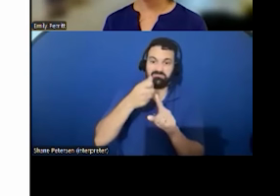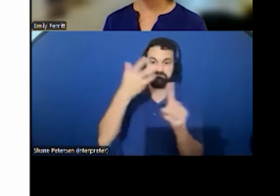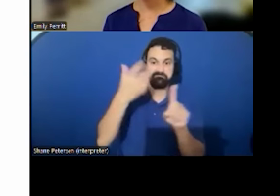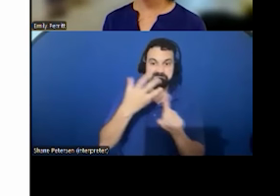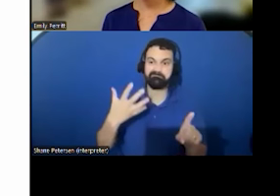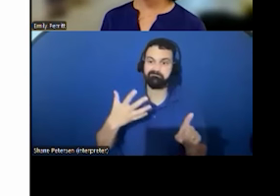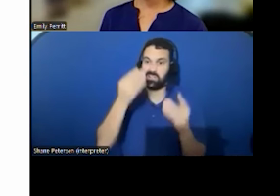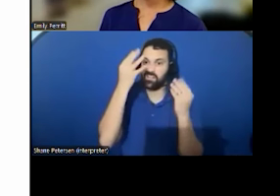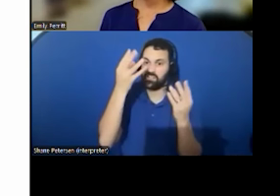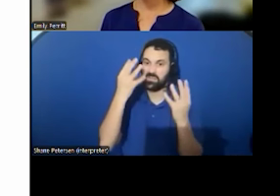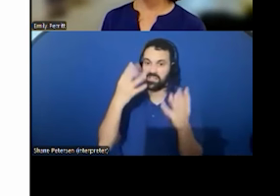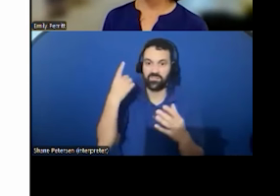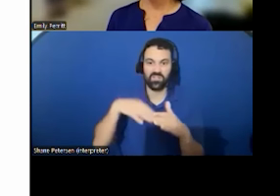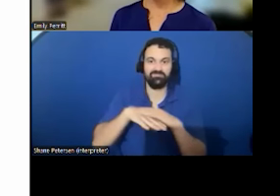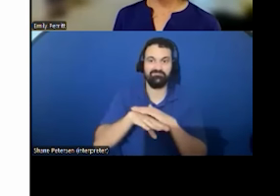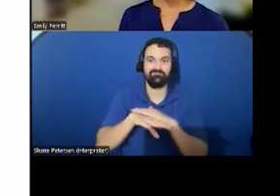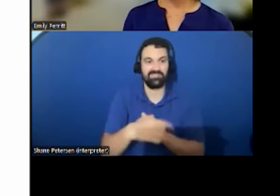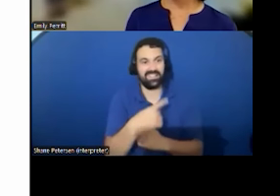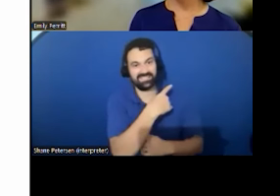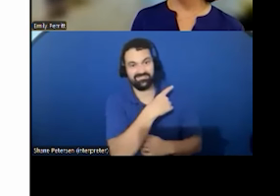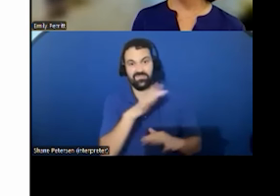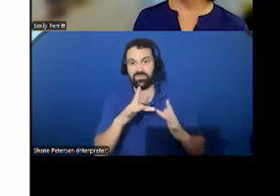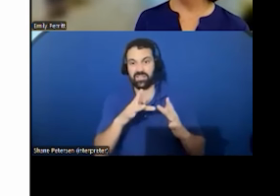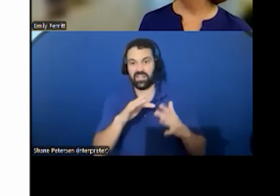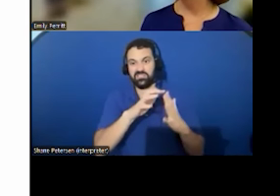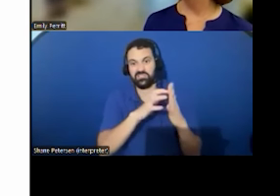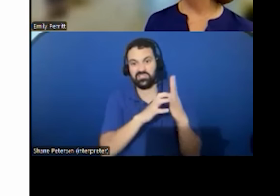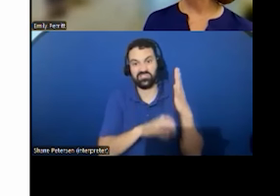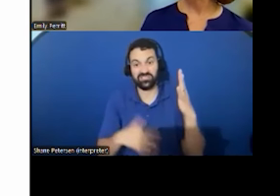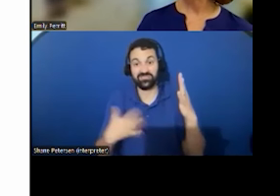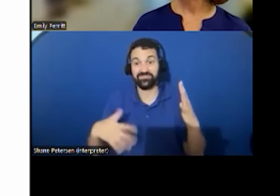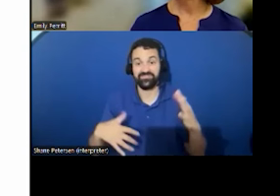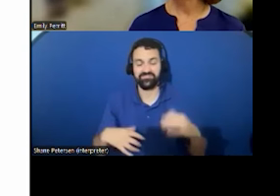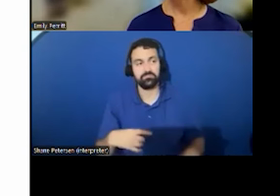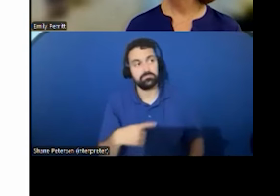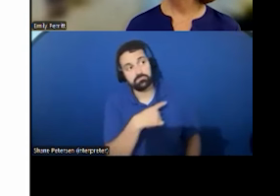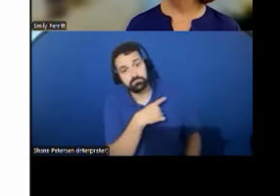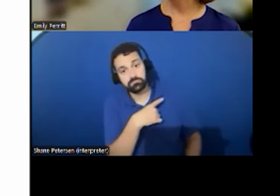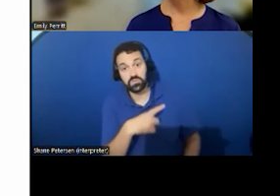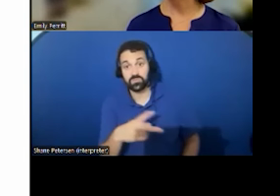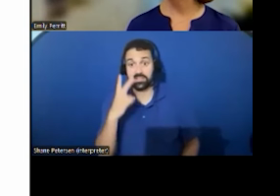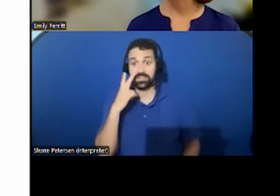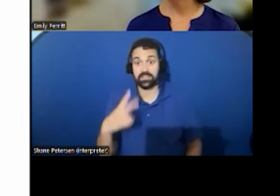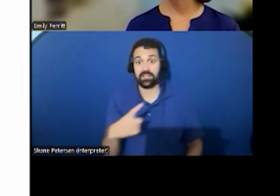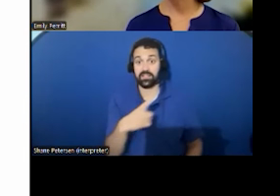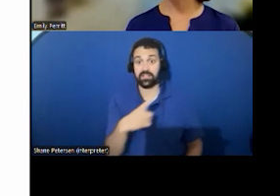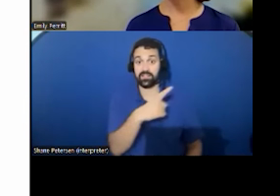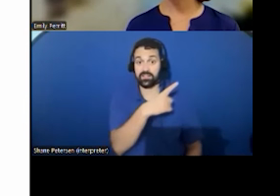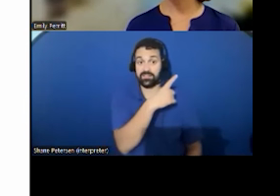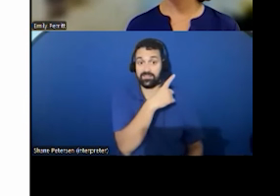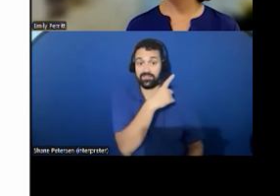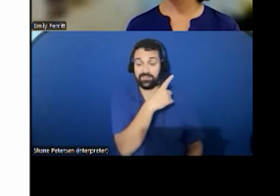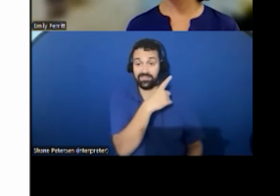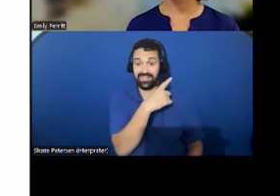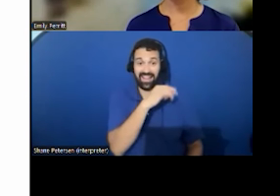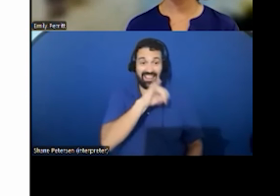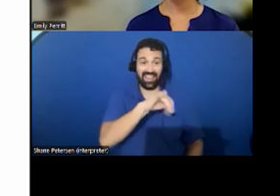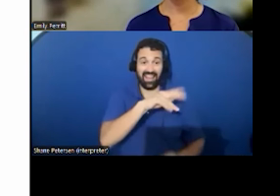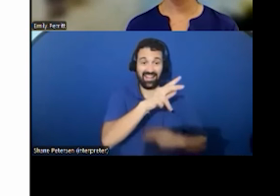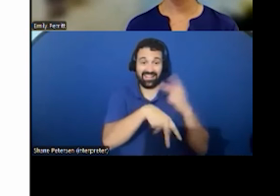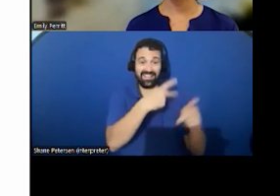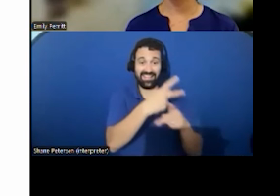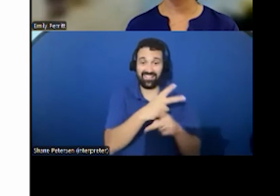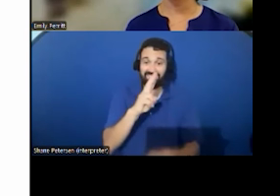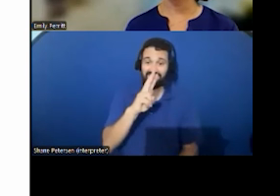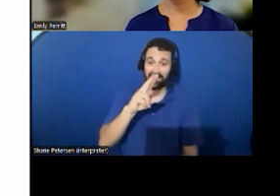public site. And so when we're looking at this, we can see that the version of the VPAT that